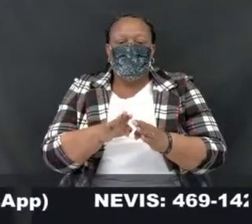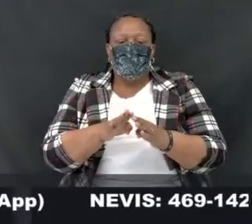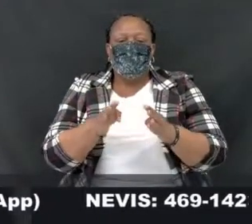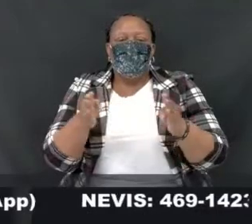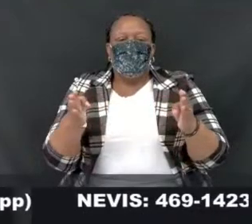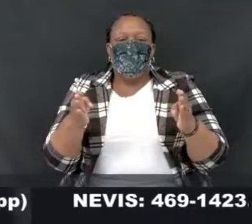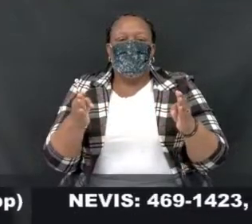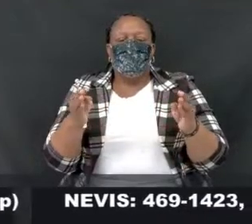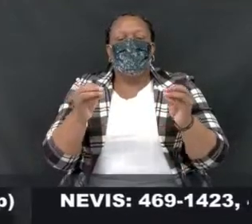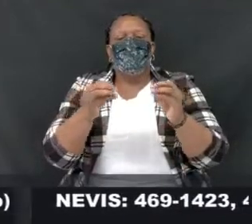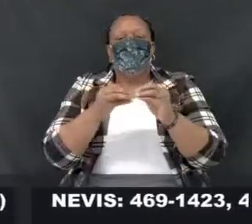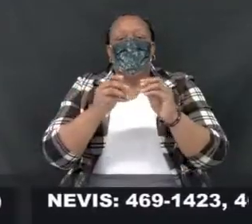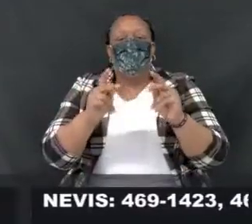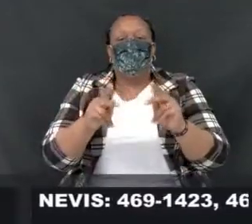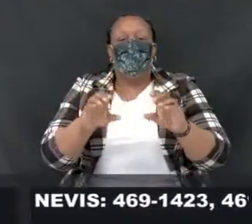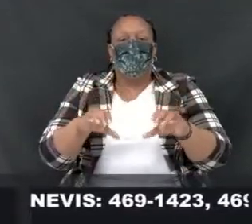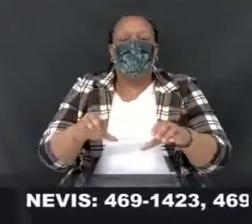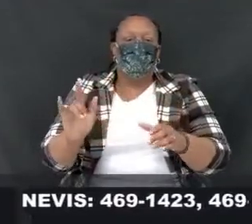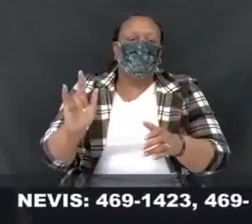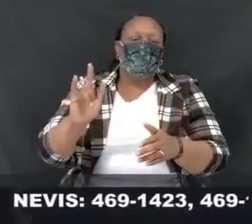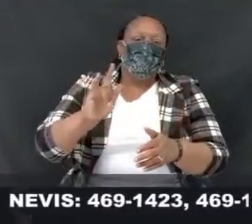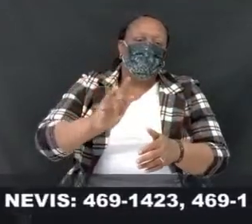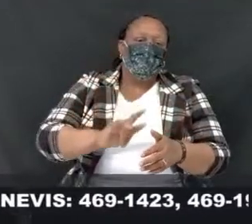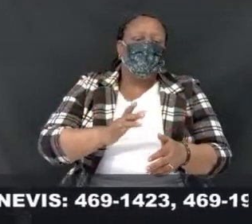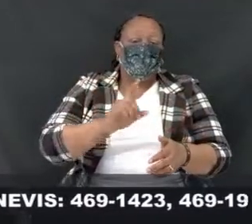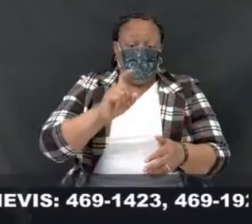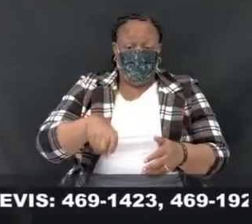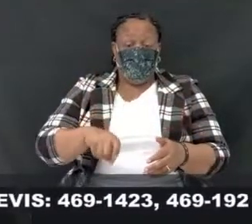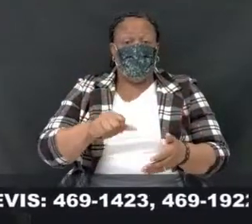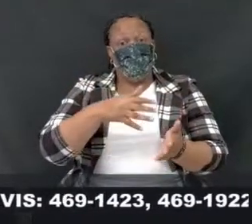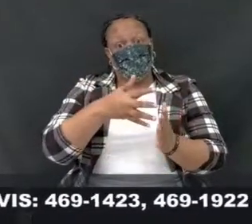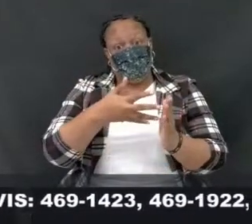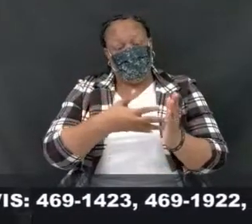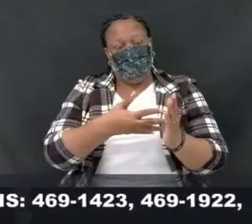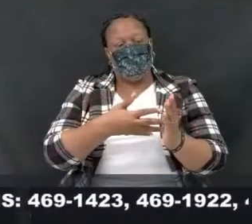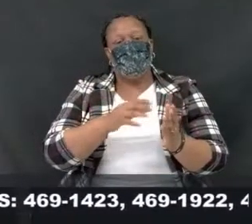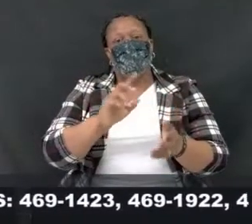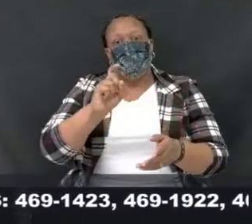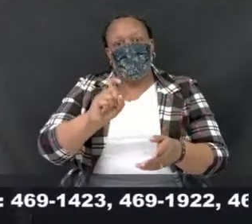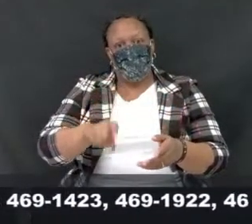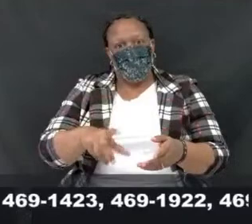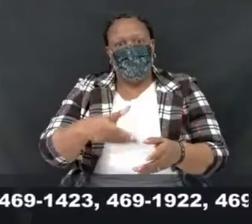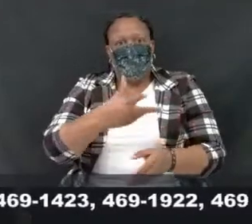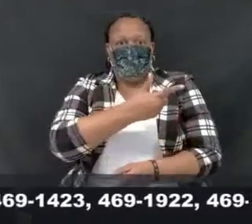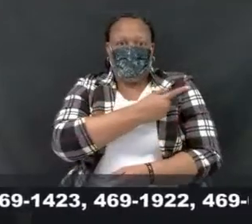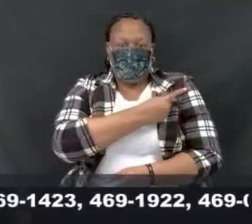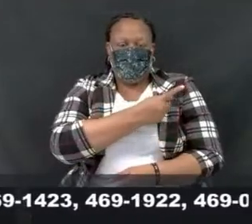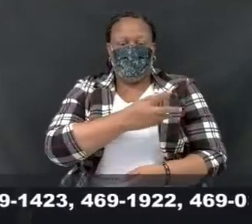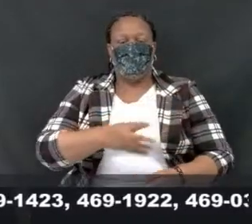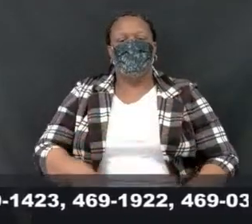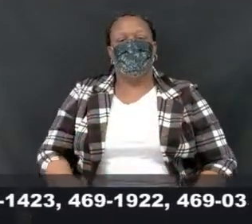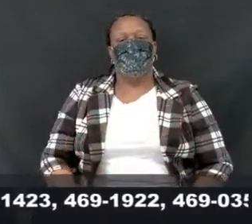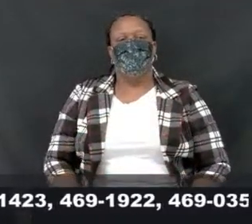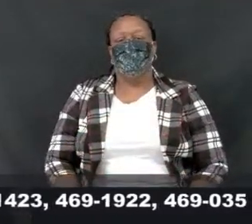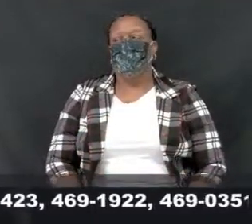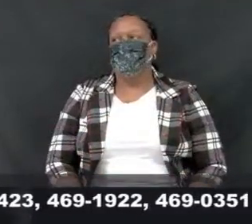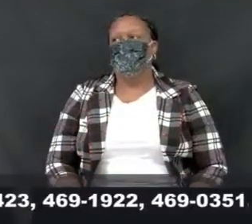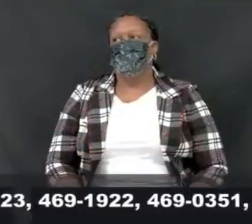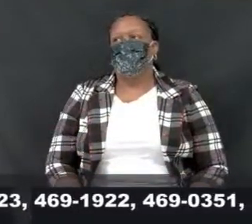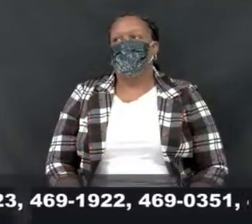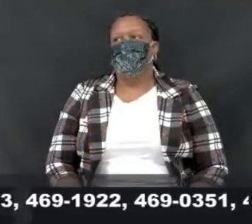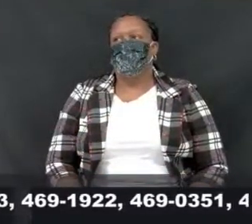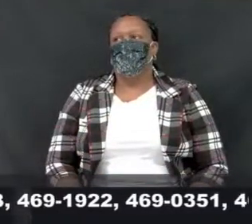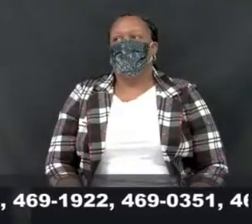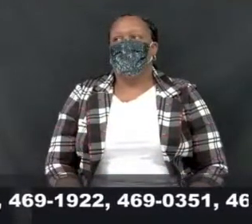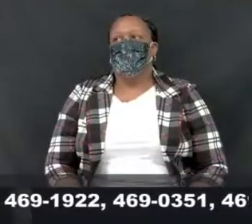Henry gave some sound and wise words. Let's see what I will bring to the table. All right, so we have been discussing